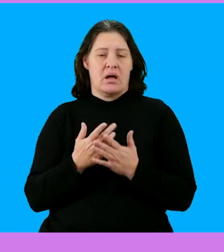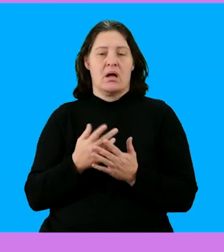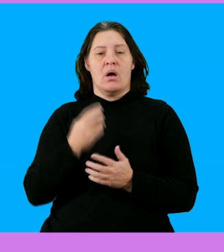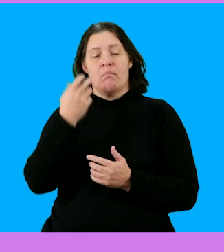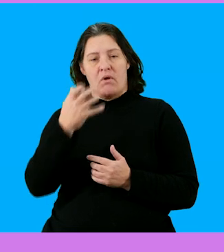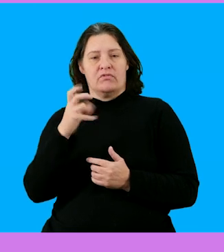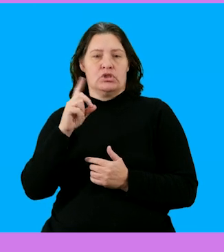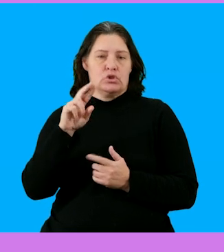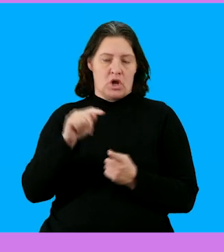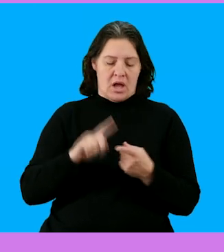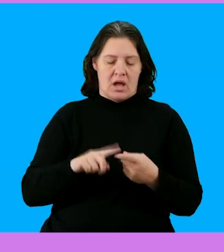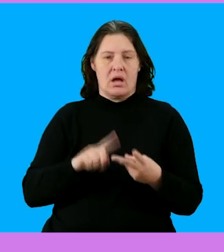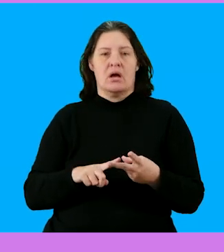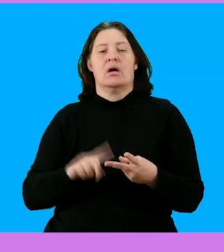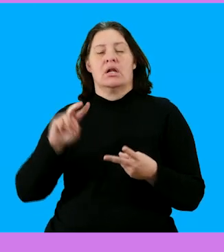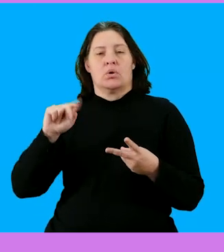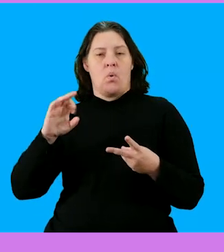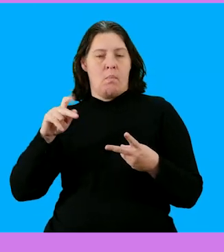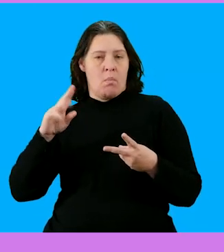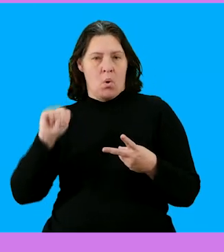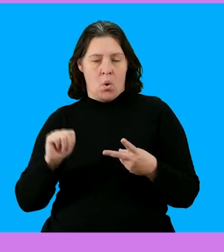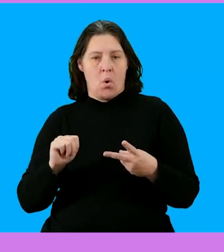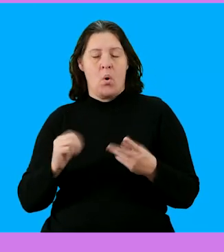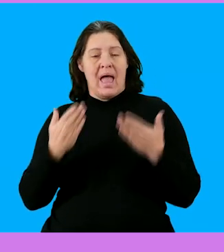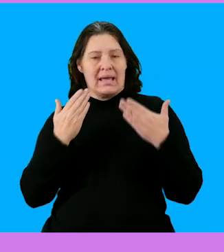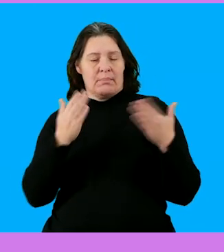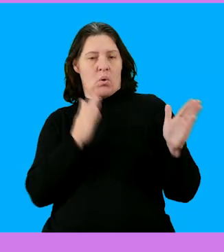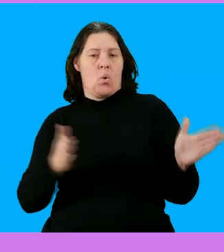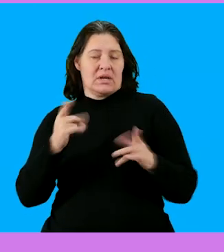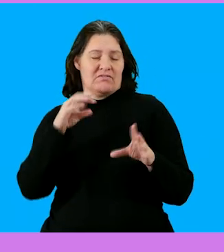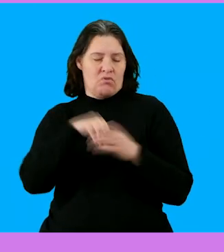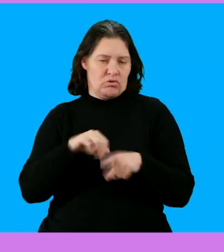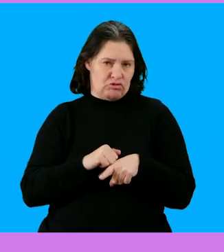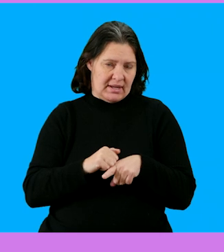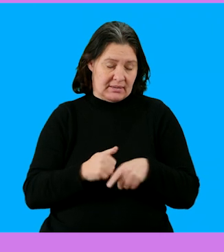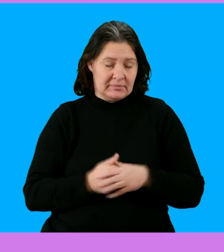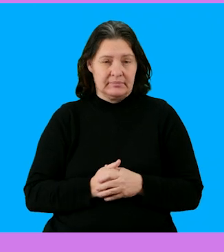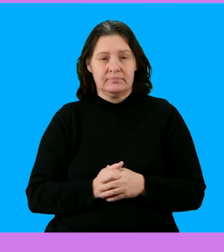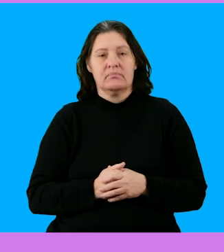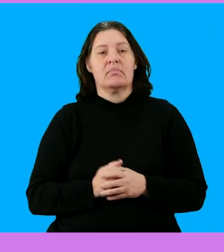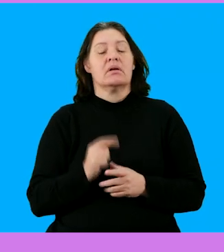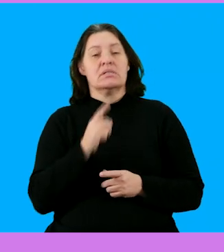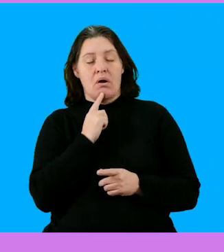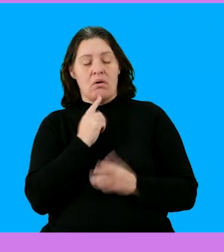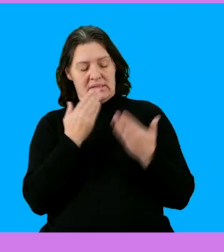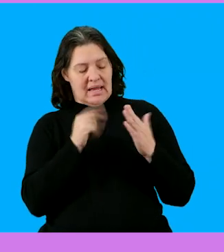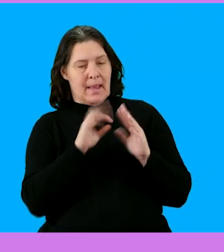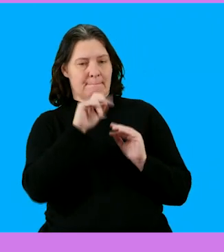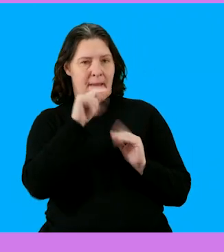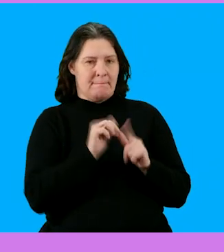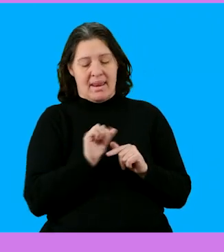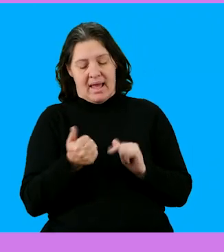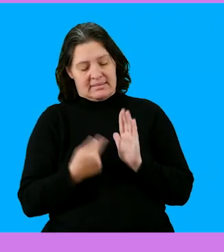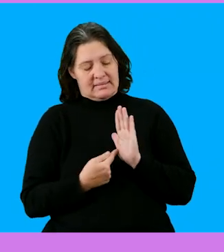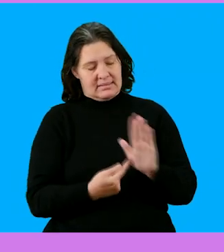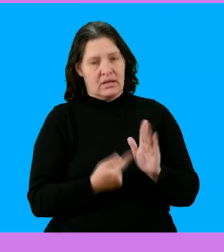and Dr. Nkomo are academic organizers for this in-service training. It says study the map that will be on the next